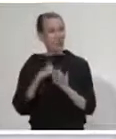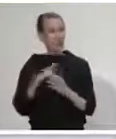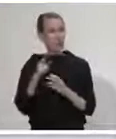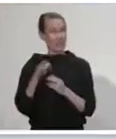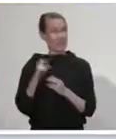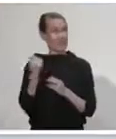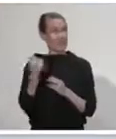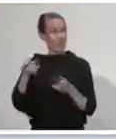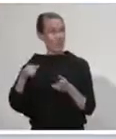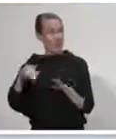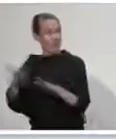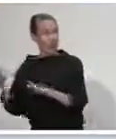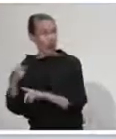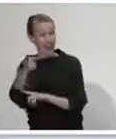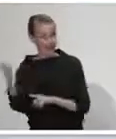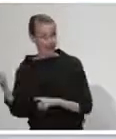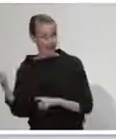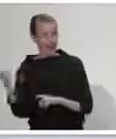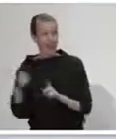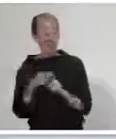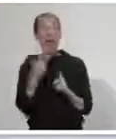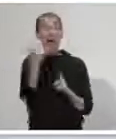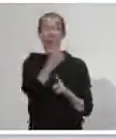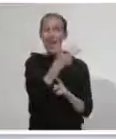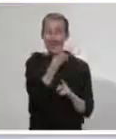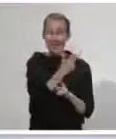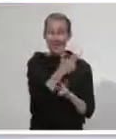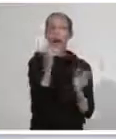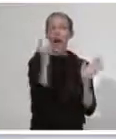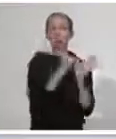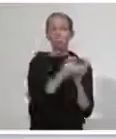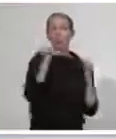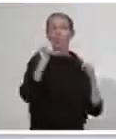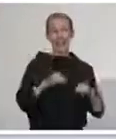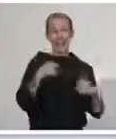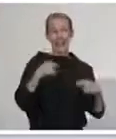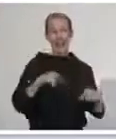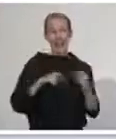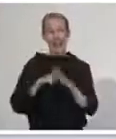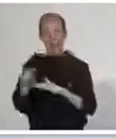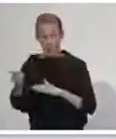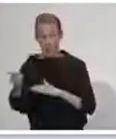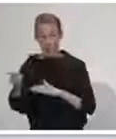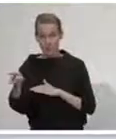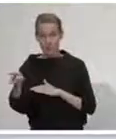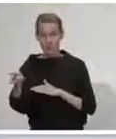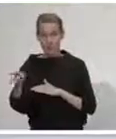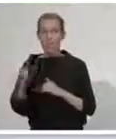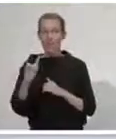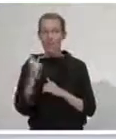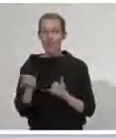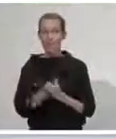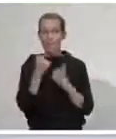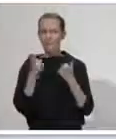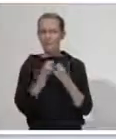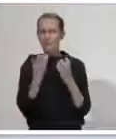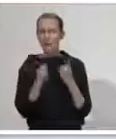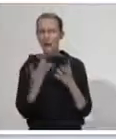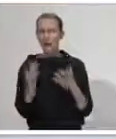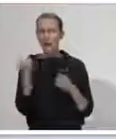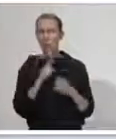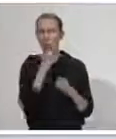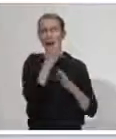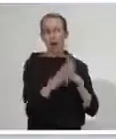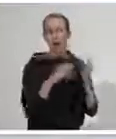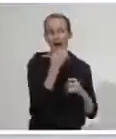dying, of which 18 were granted. So that does suggest that there has been due consideration. That